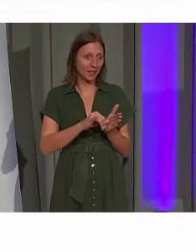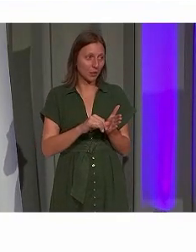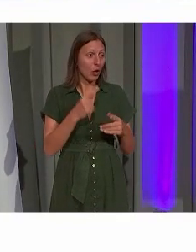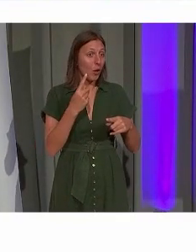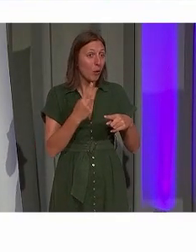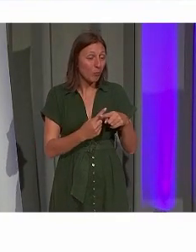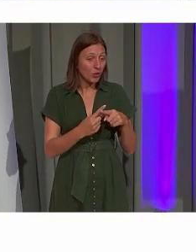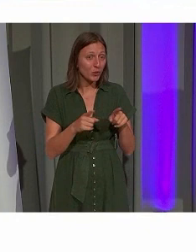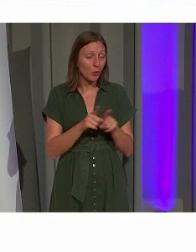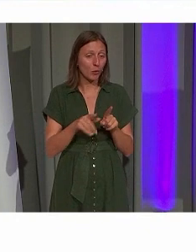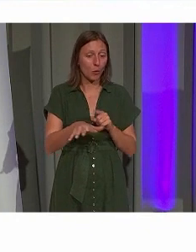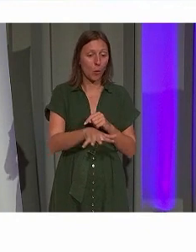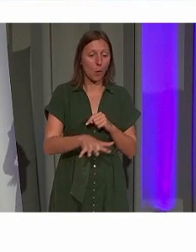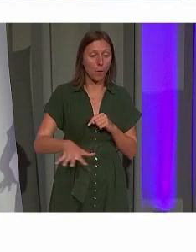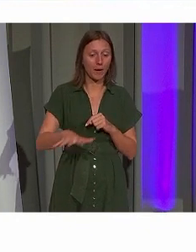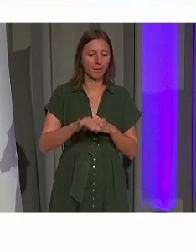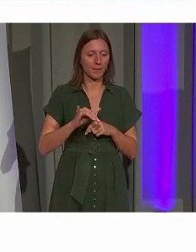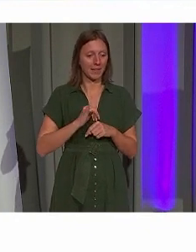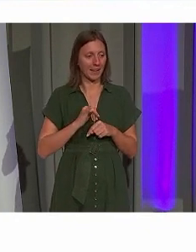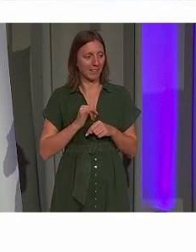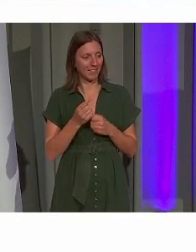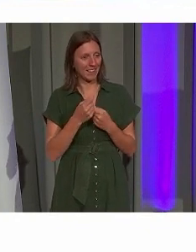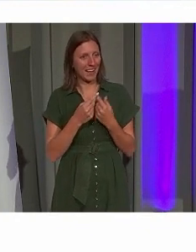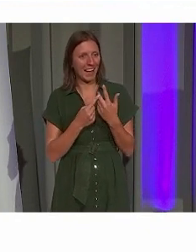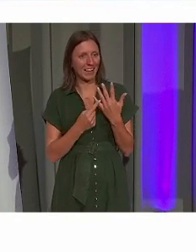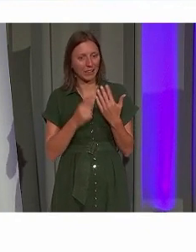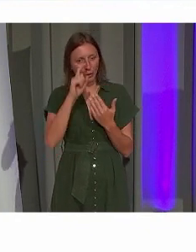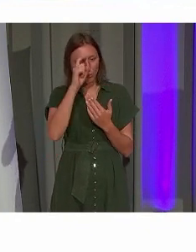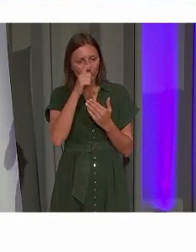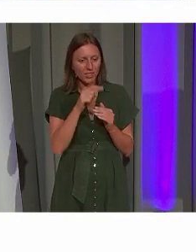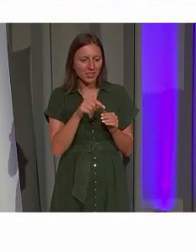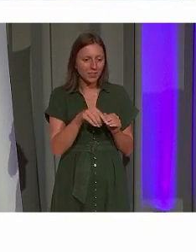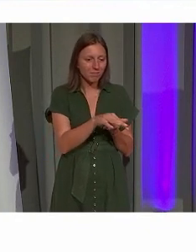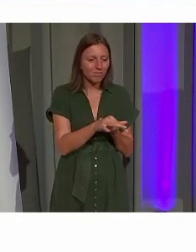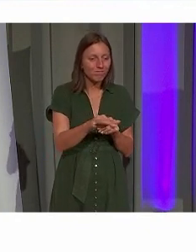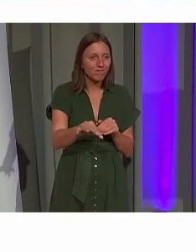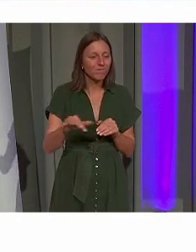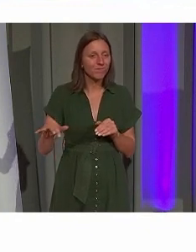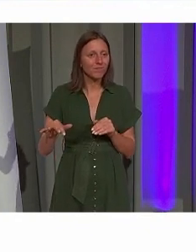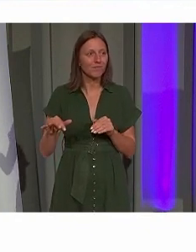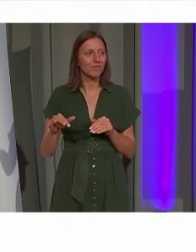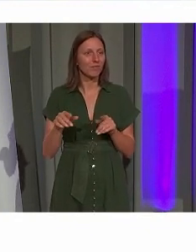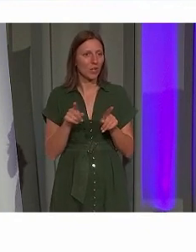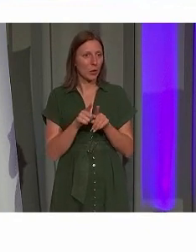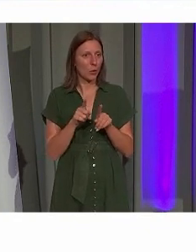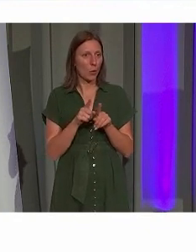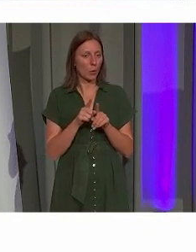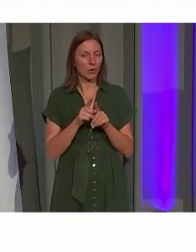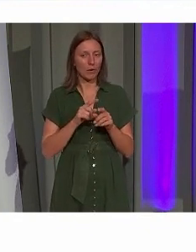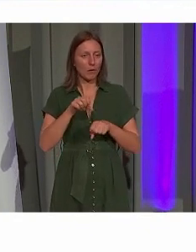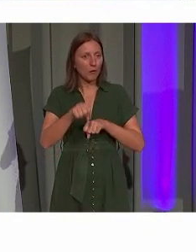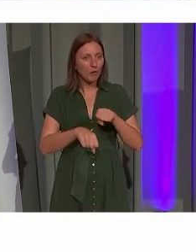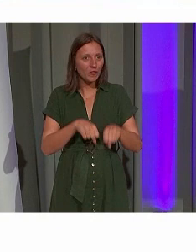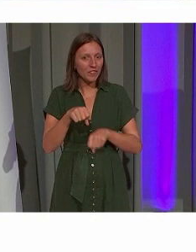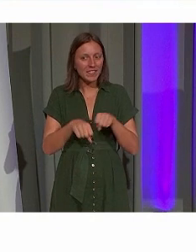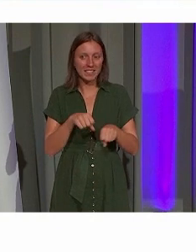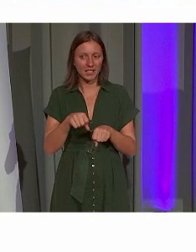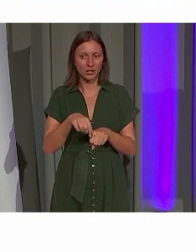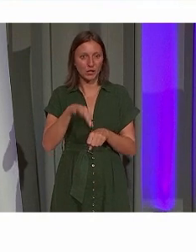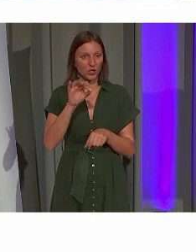the entranceway to our city. We also have a few black dots. Here we can talk